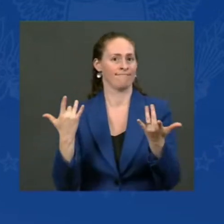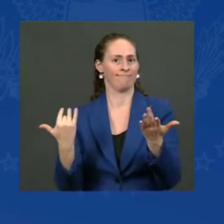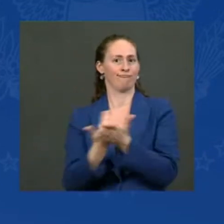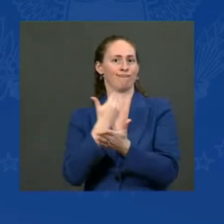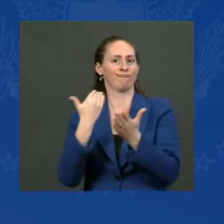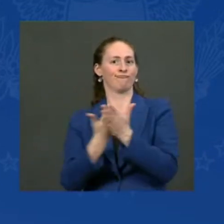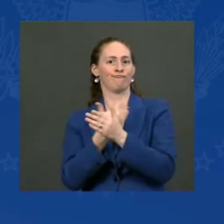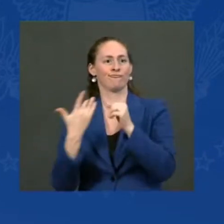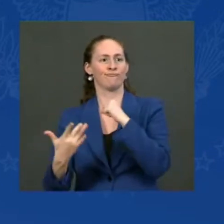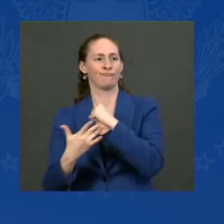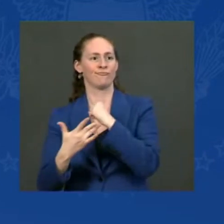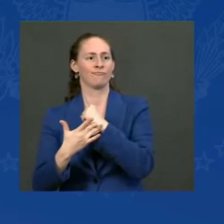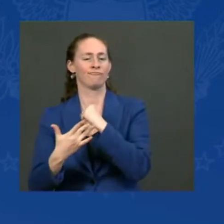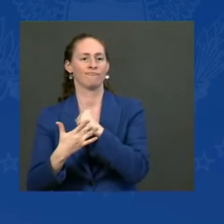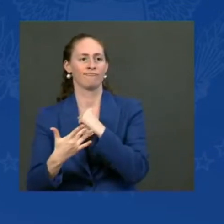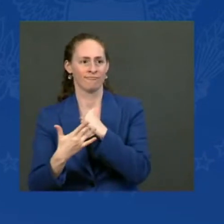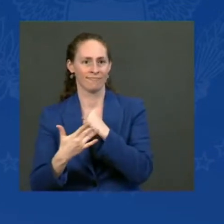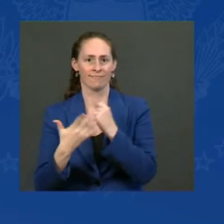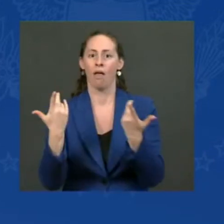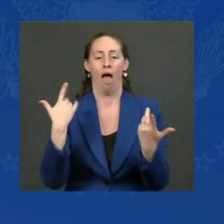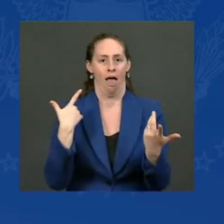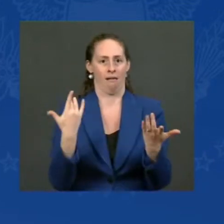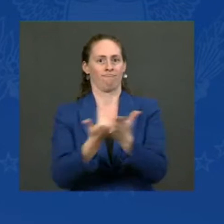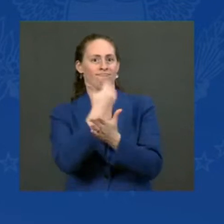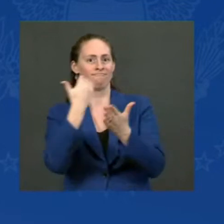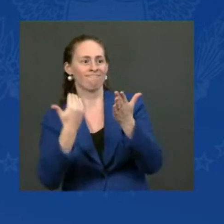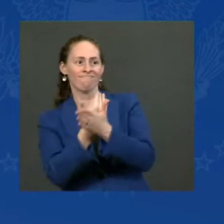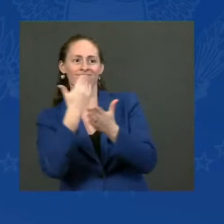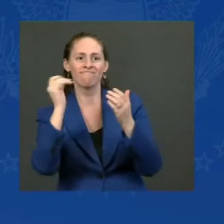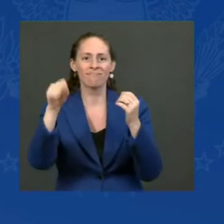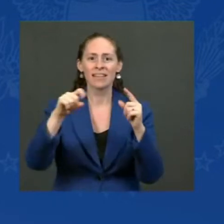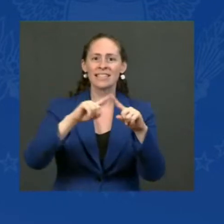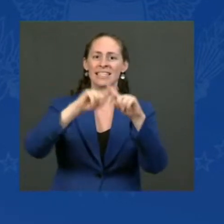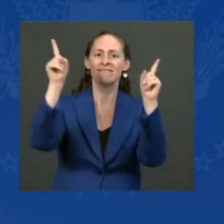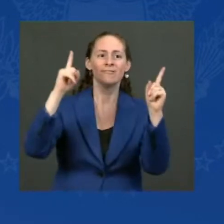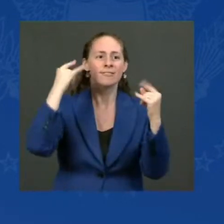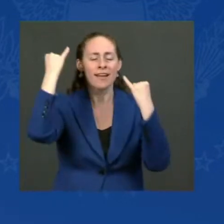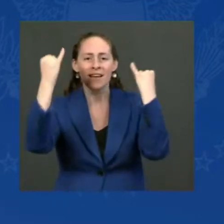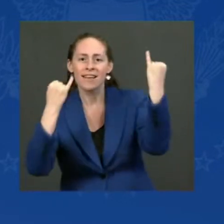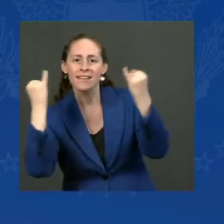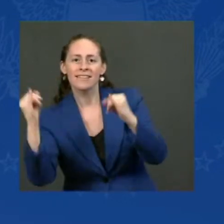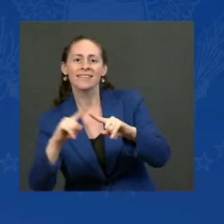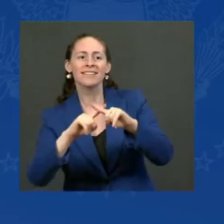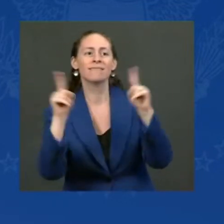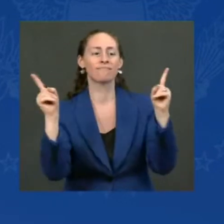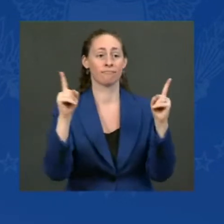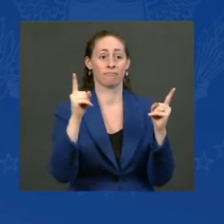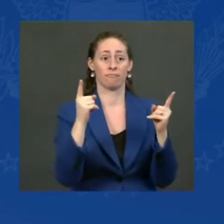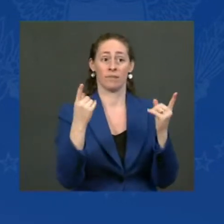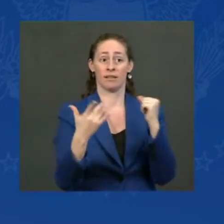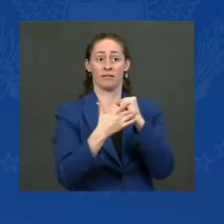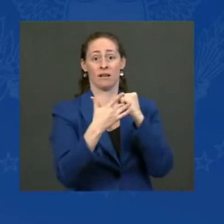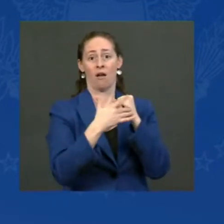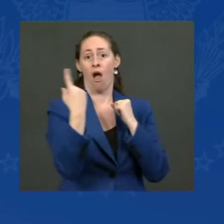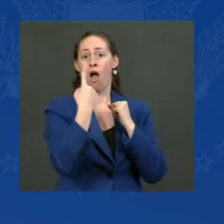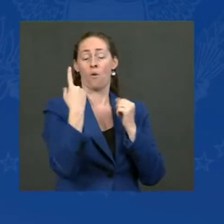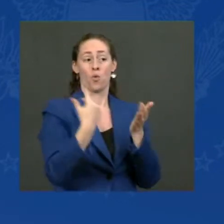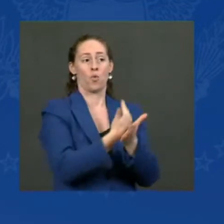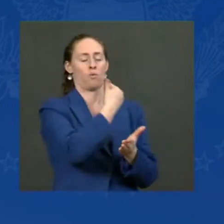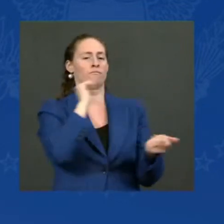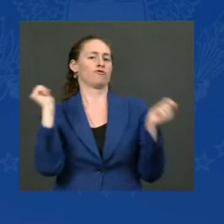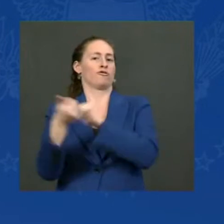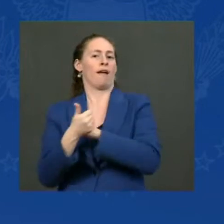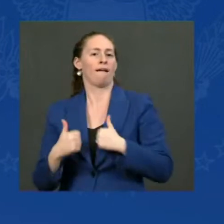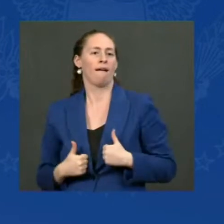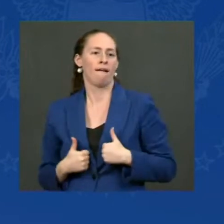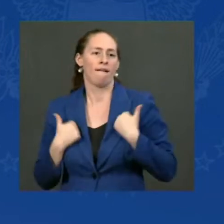possibilities that have potential to release and reshape every aspect of human existence. And it's up to all